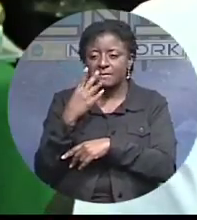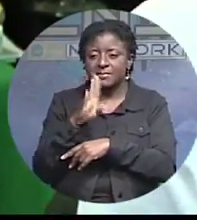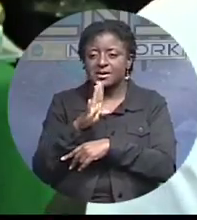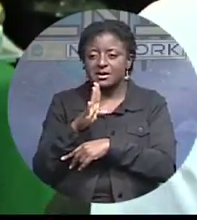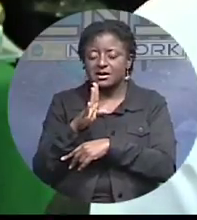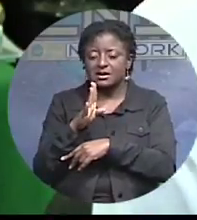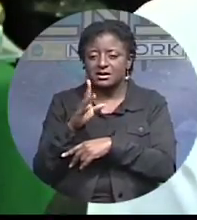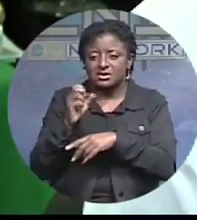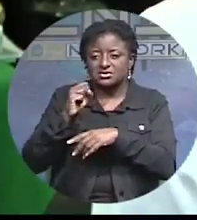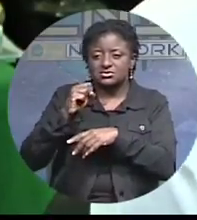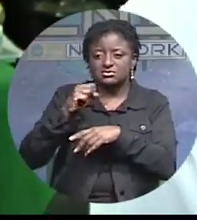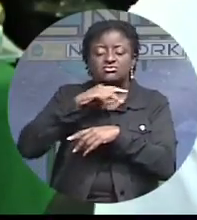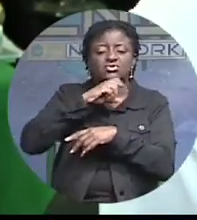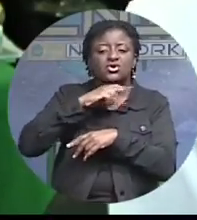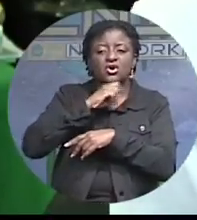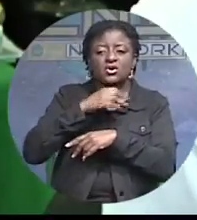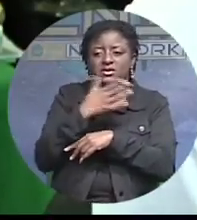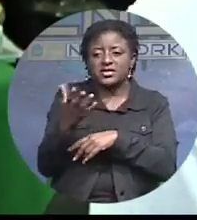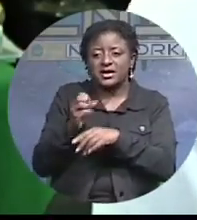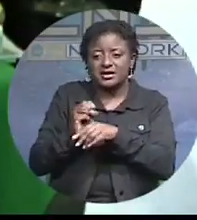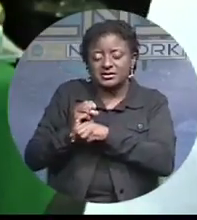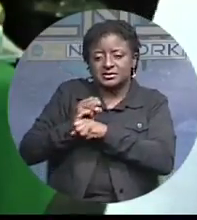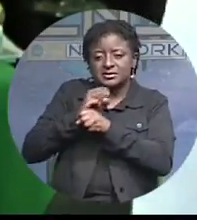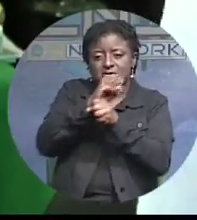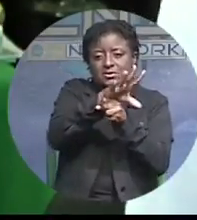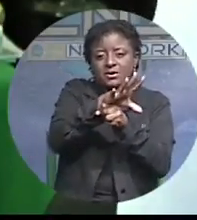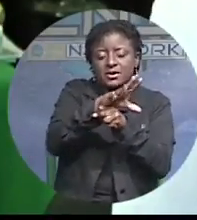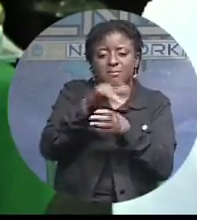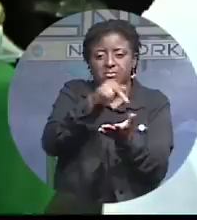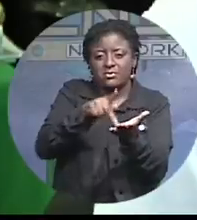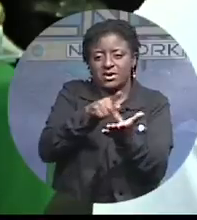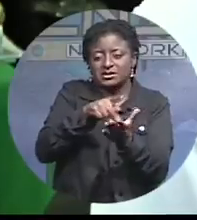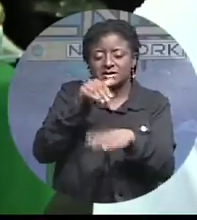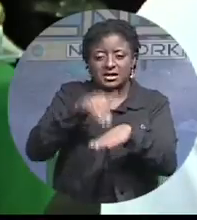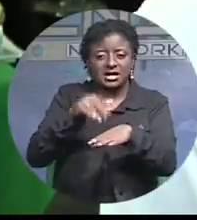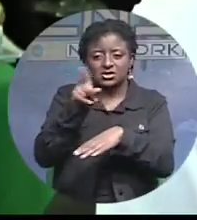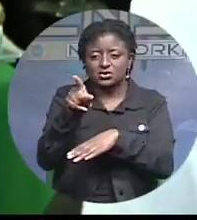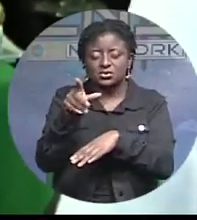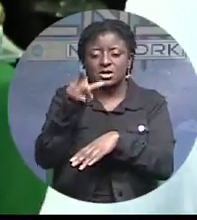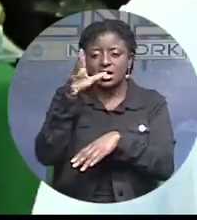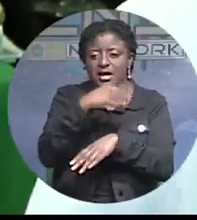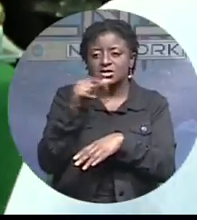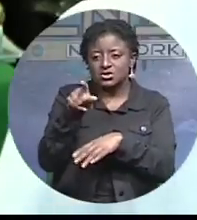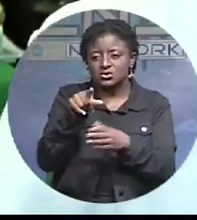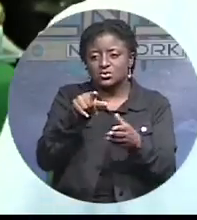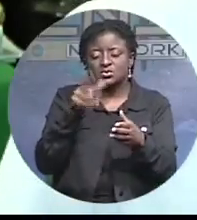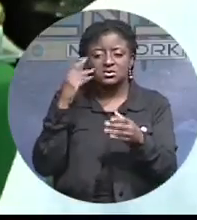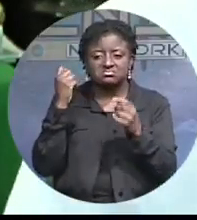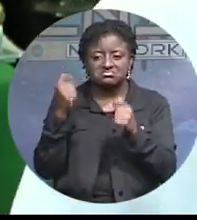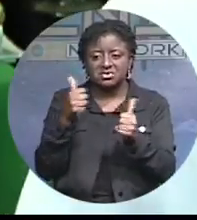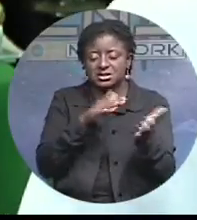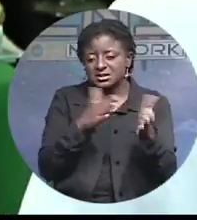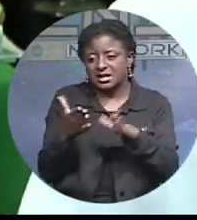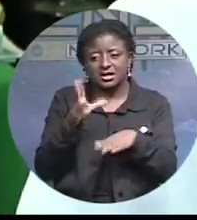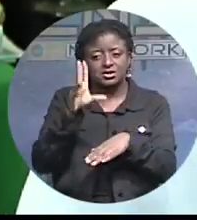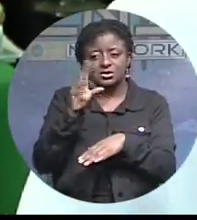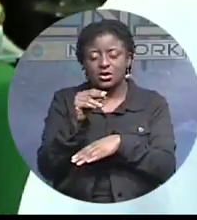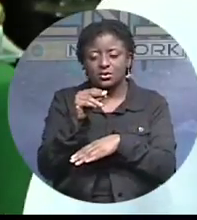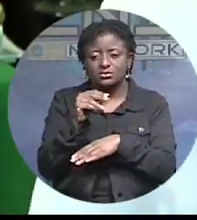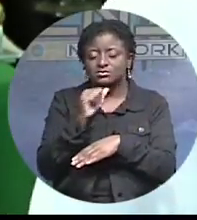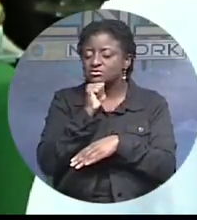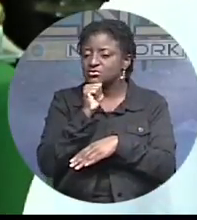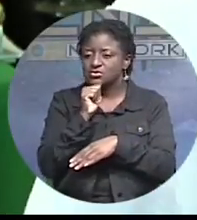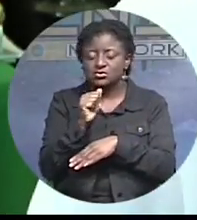There's going to be this toad there and it's going to squirt toxin at you and you're going to automatically die. Well, it's not the case. I